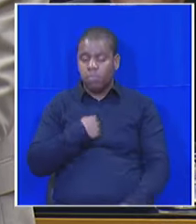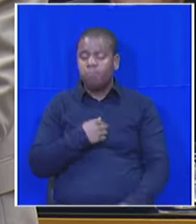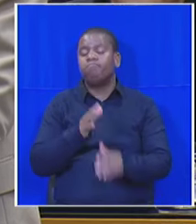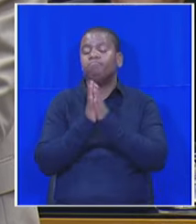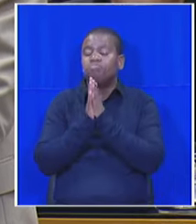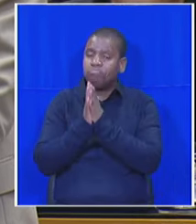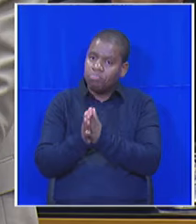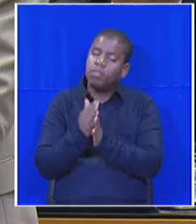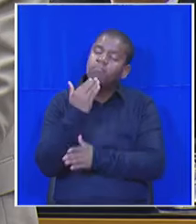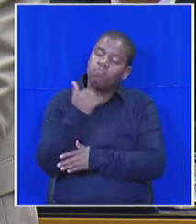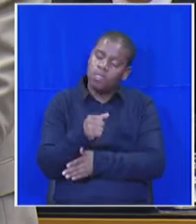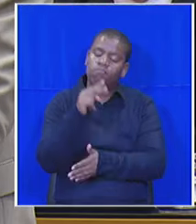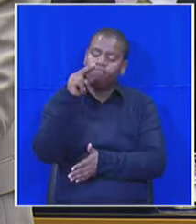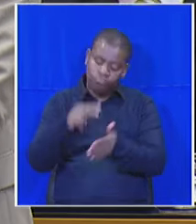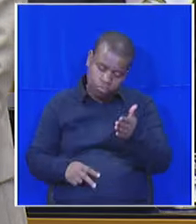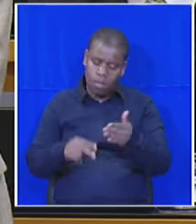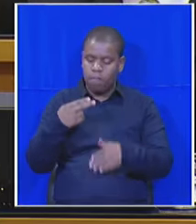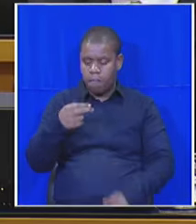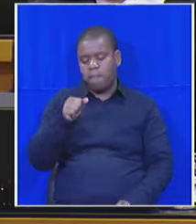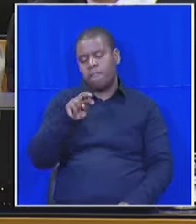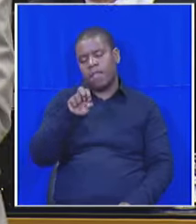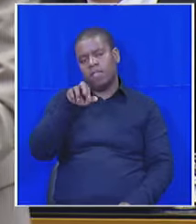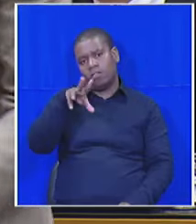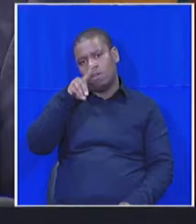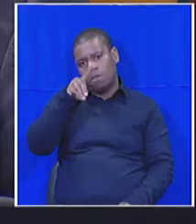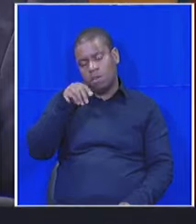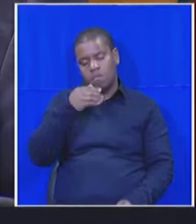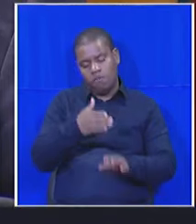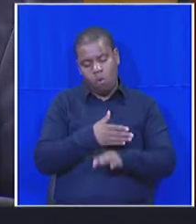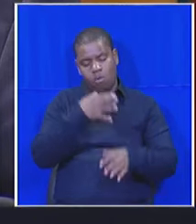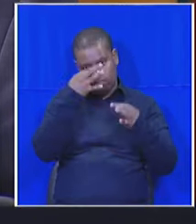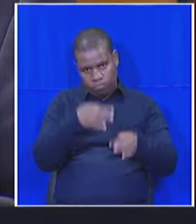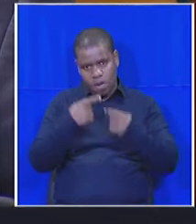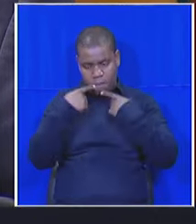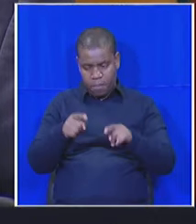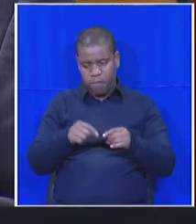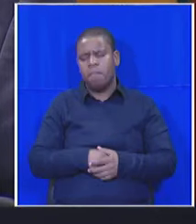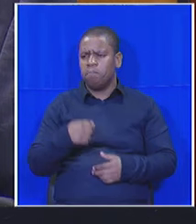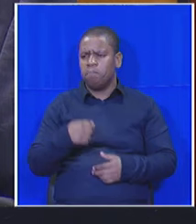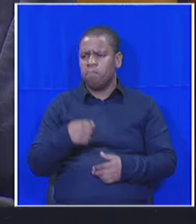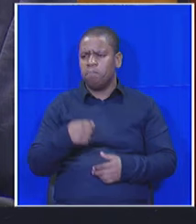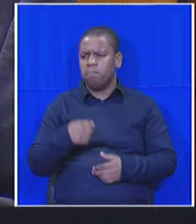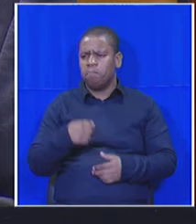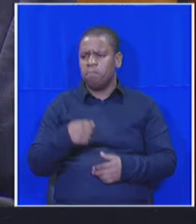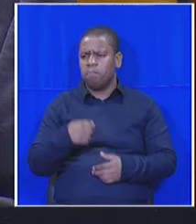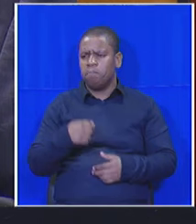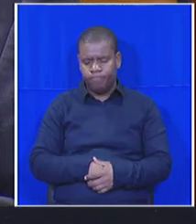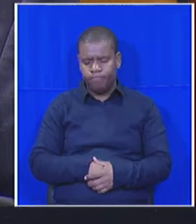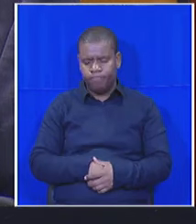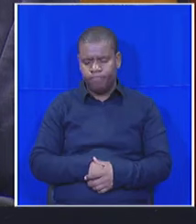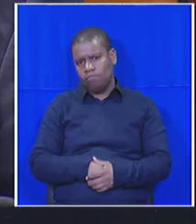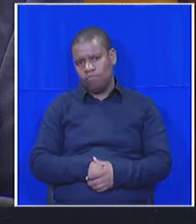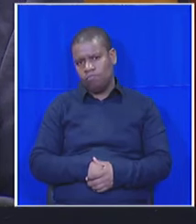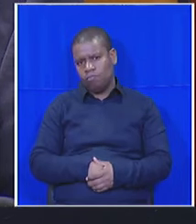look at the Hansard, please, before making a ruling. Thank you. Honourable Member, I hear the Honourable Member. I